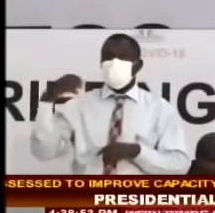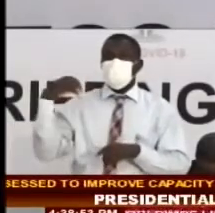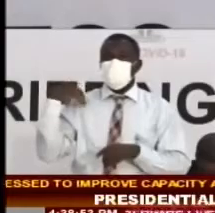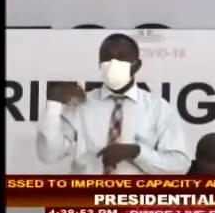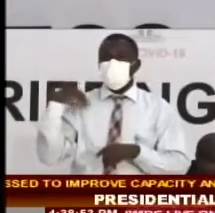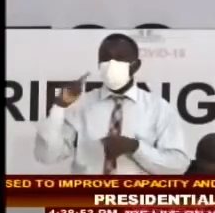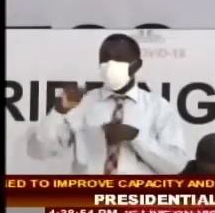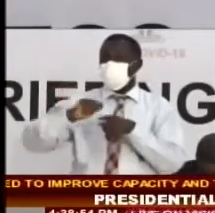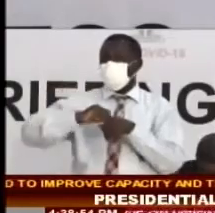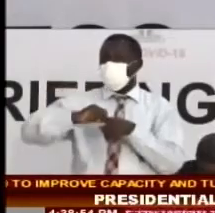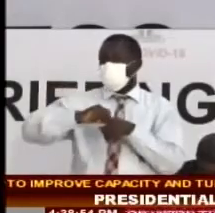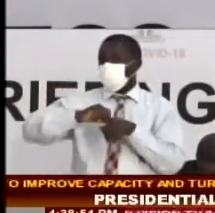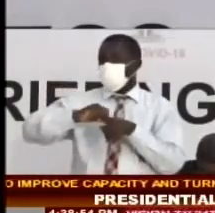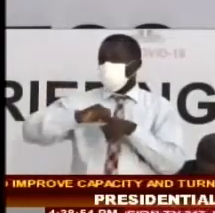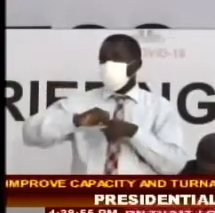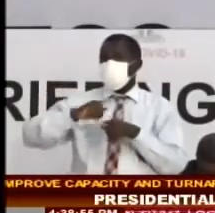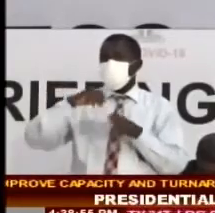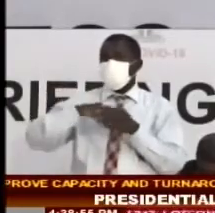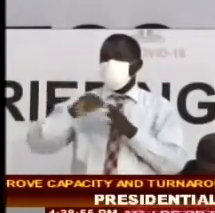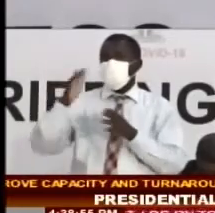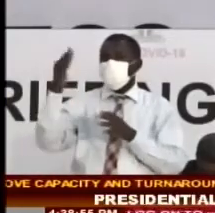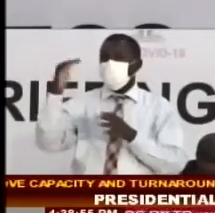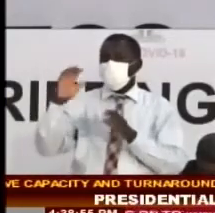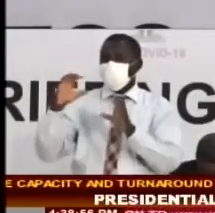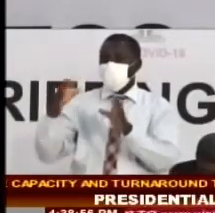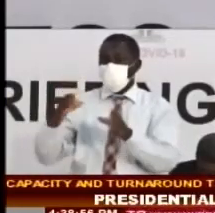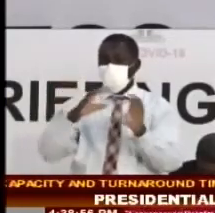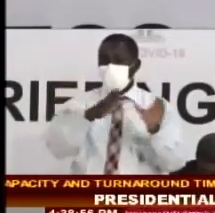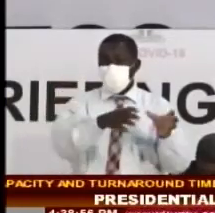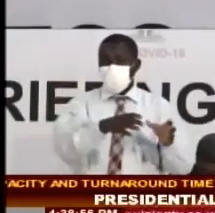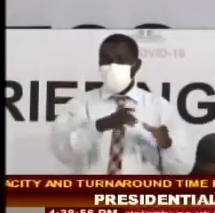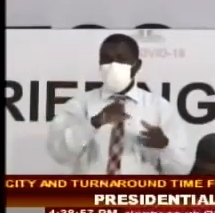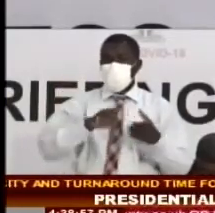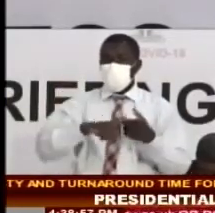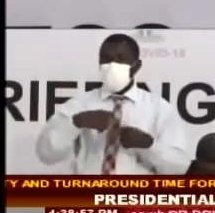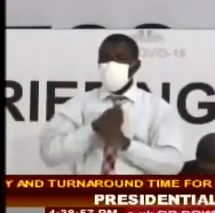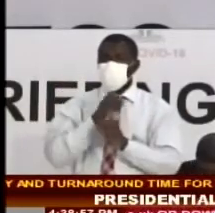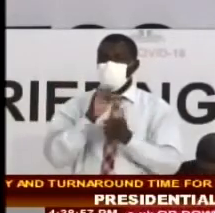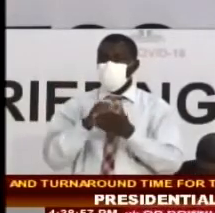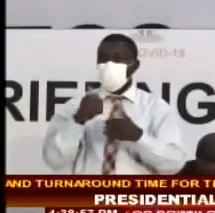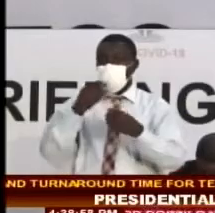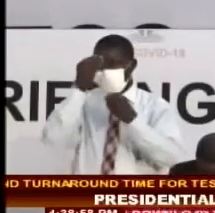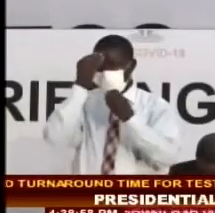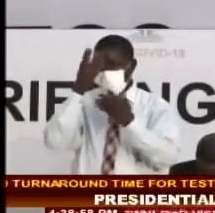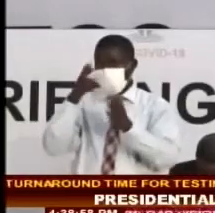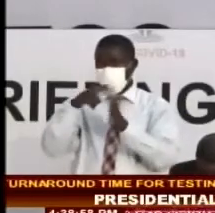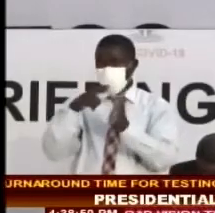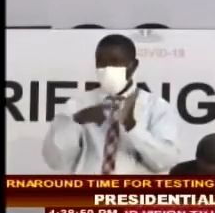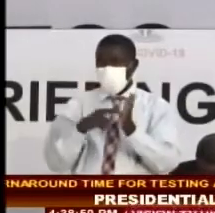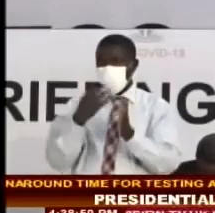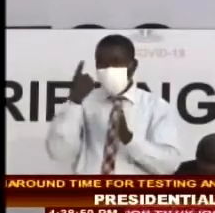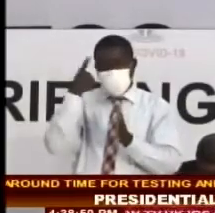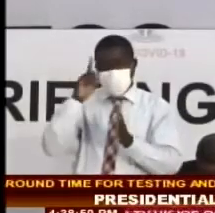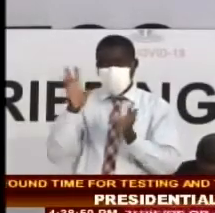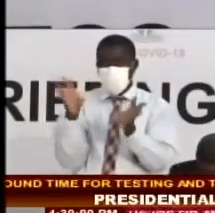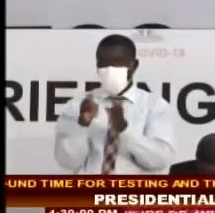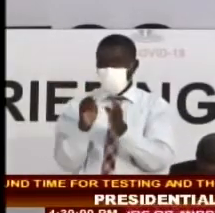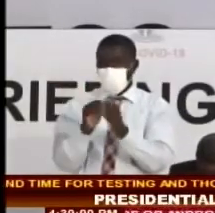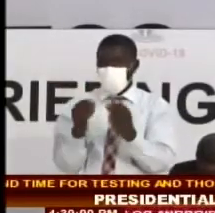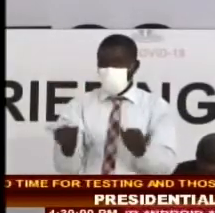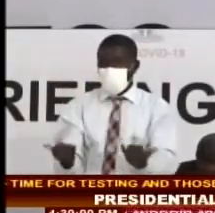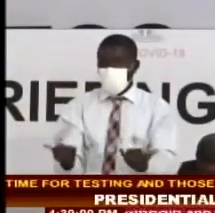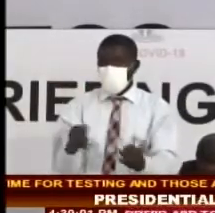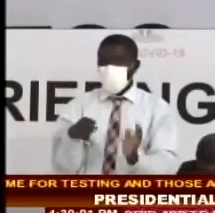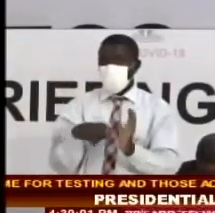this in cluster of 15 in order to maintain the social distance. And this 100 have